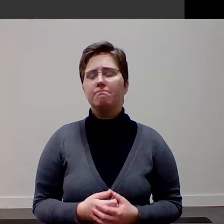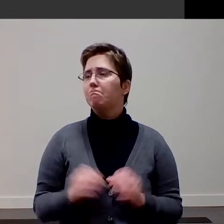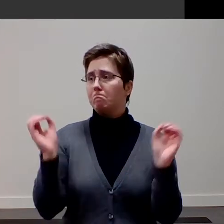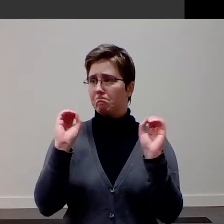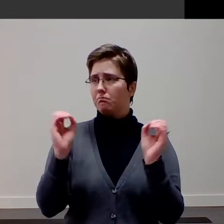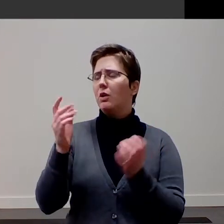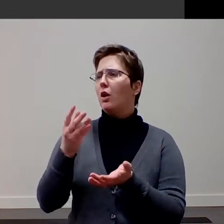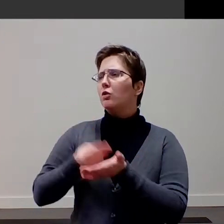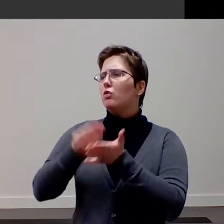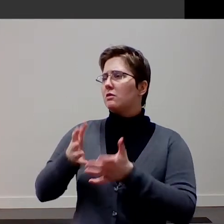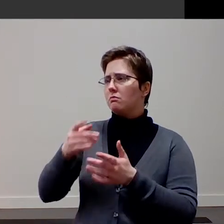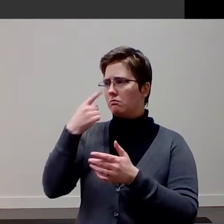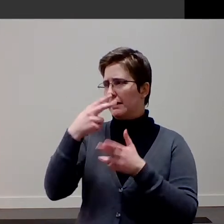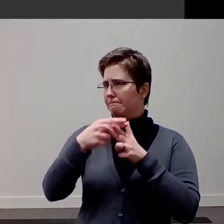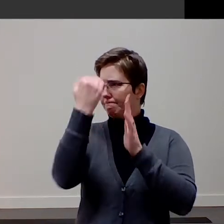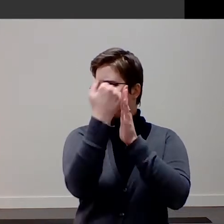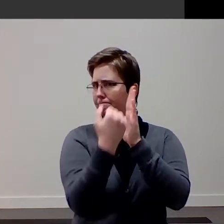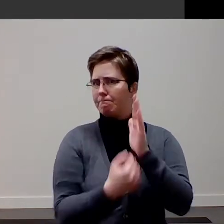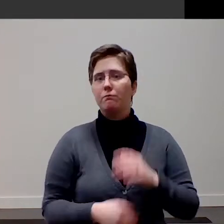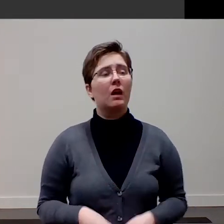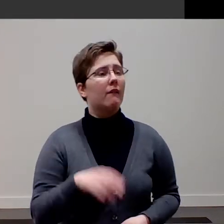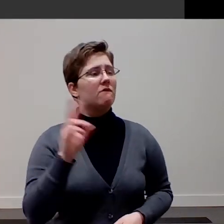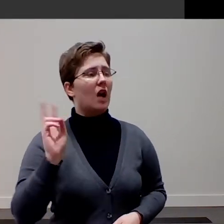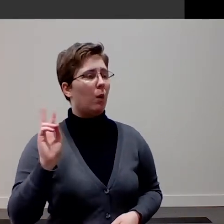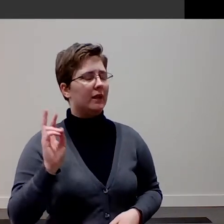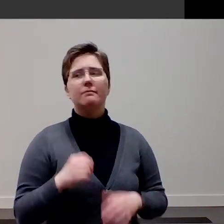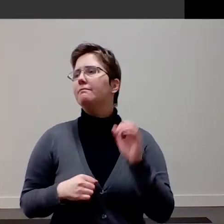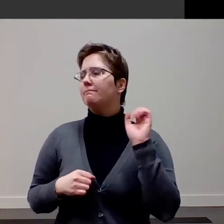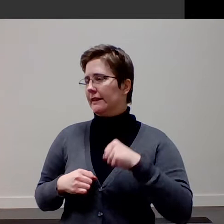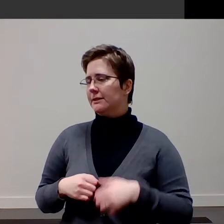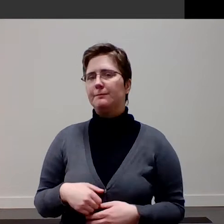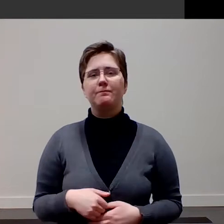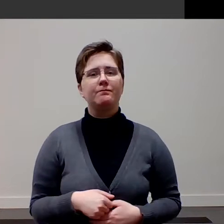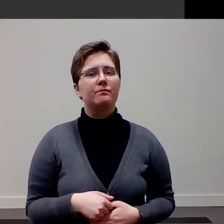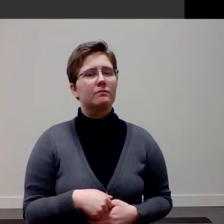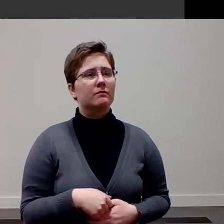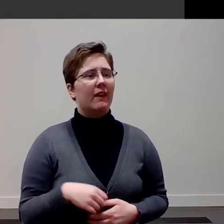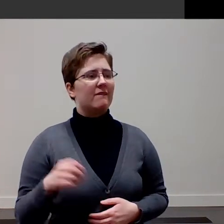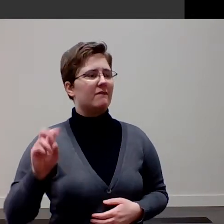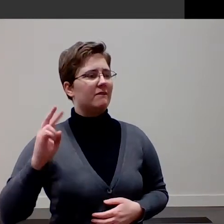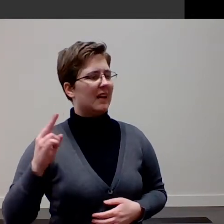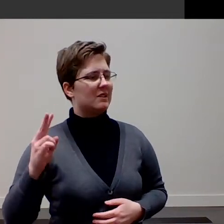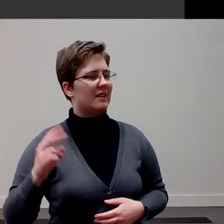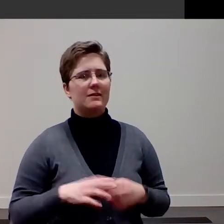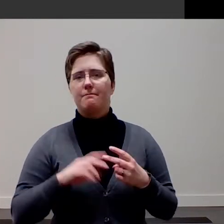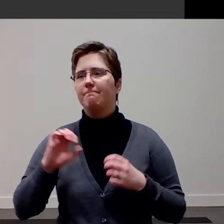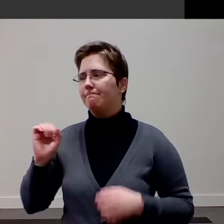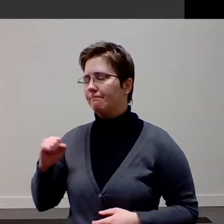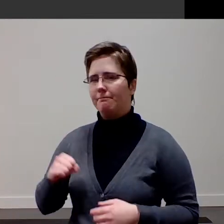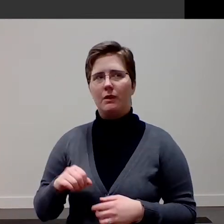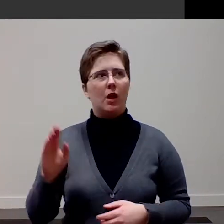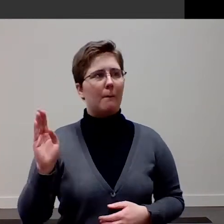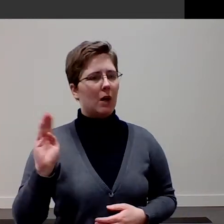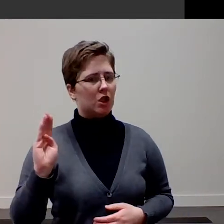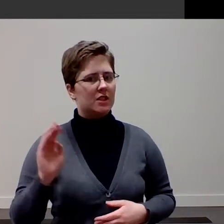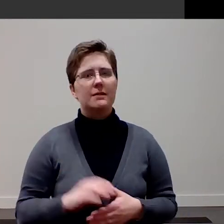Hearing none, Treasurer, will you please call the roll? Mrs. Varwig? Yes. Mr. Vasquez? Yes. Ms.